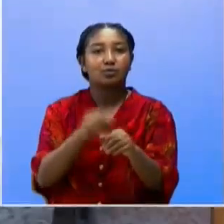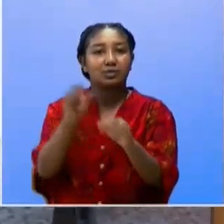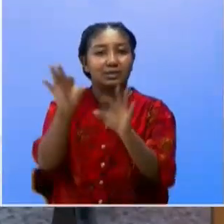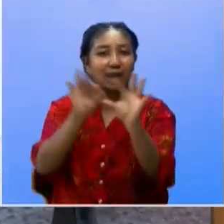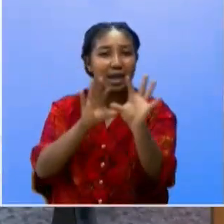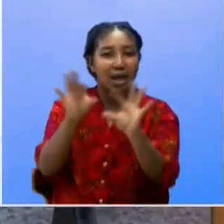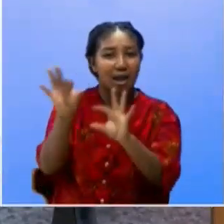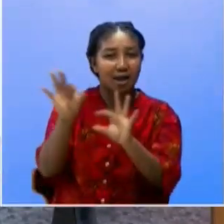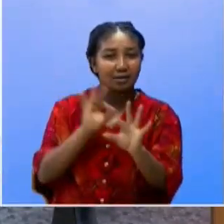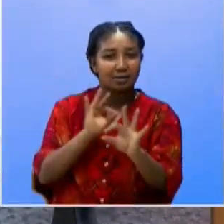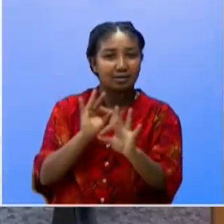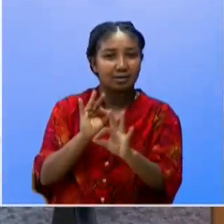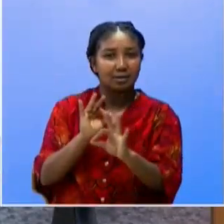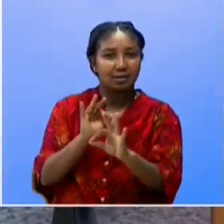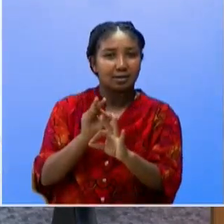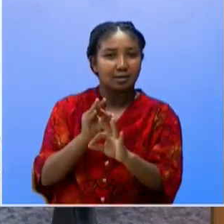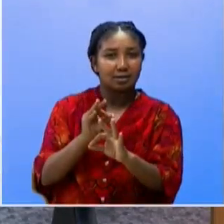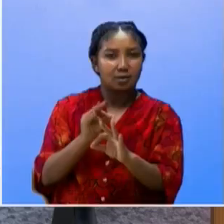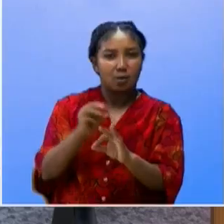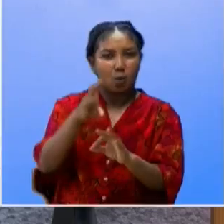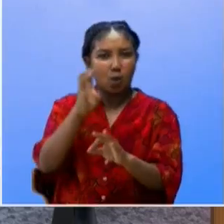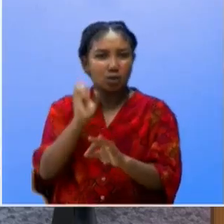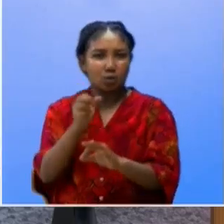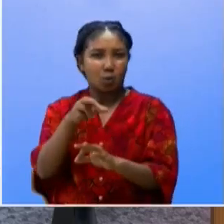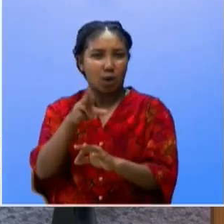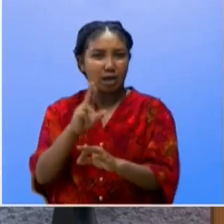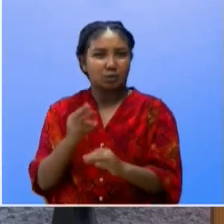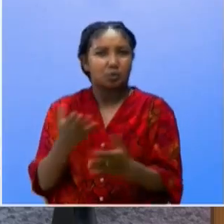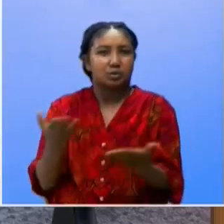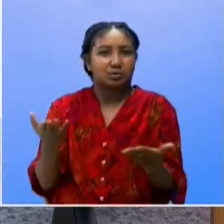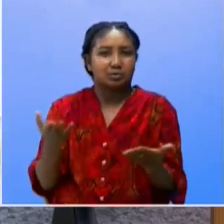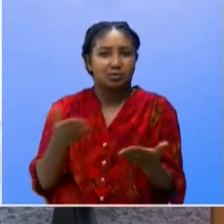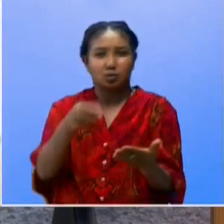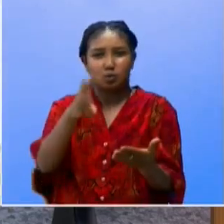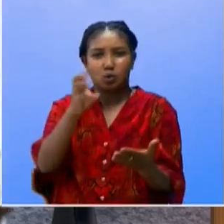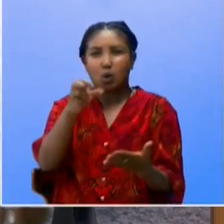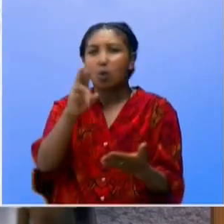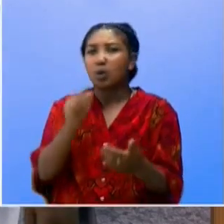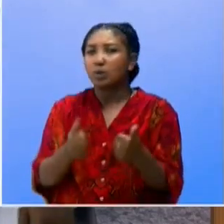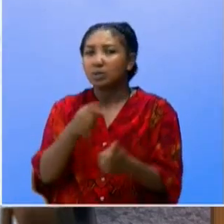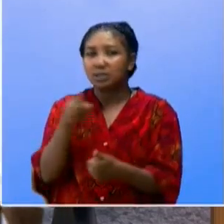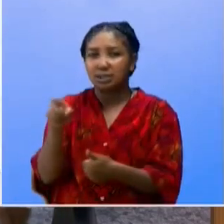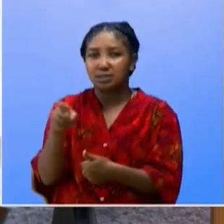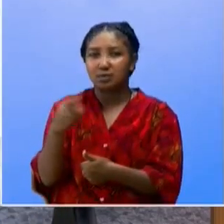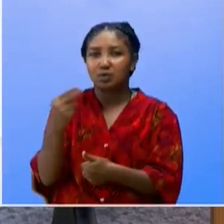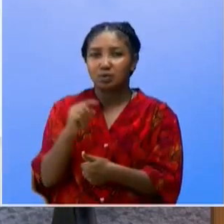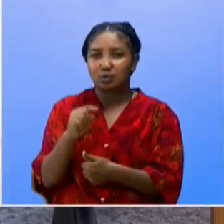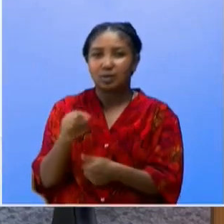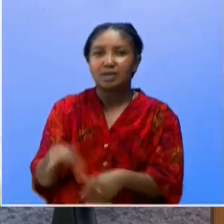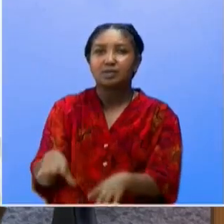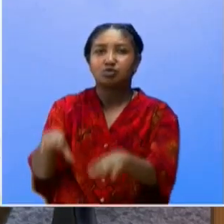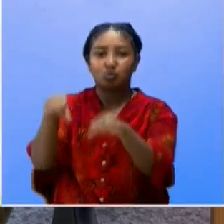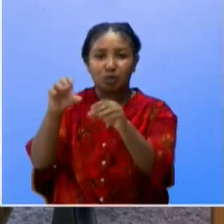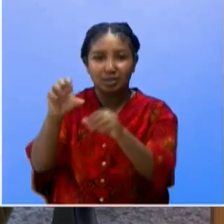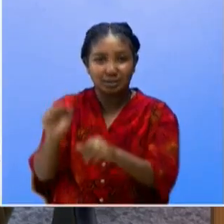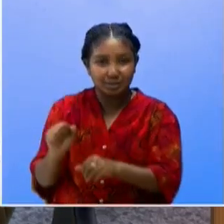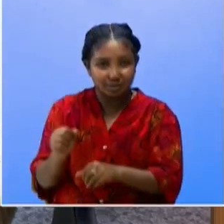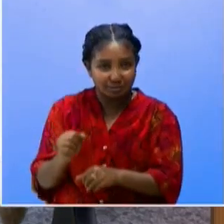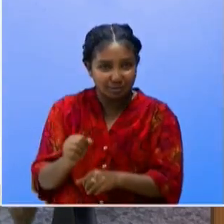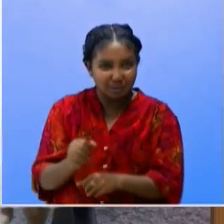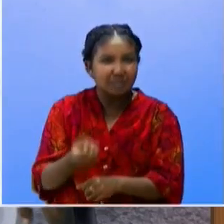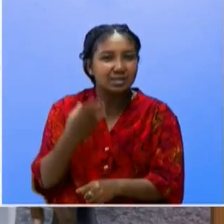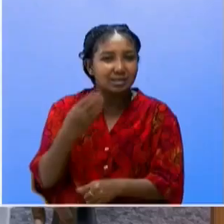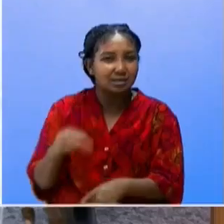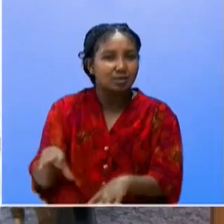select whether was or where is available here. The students, how